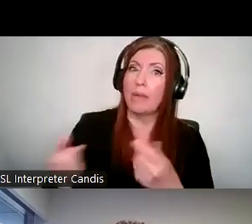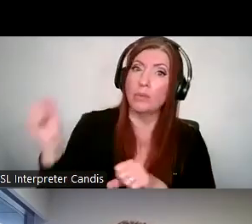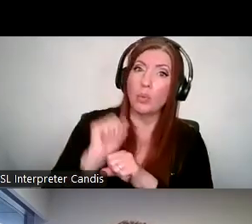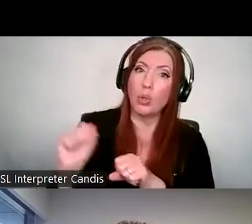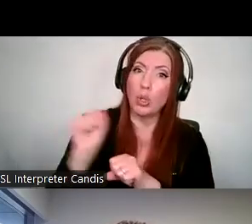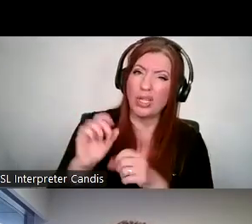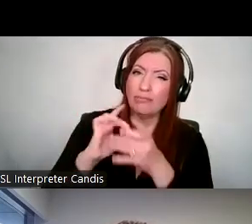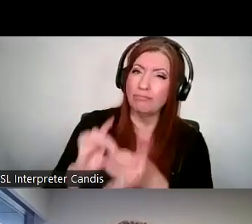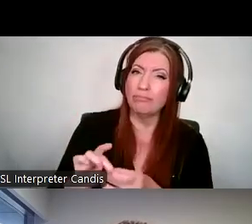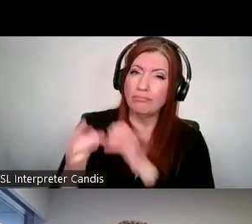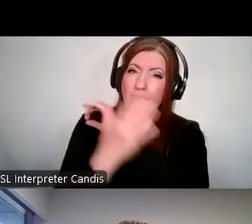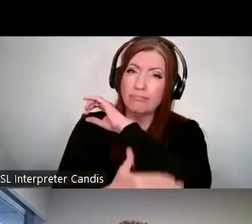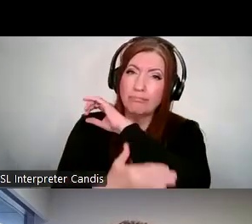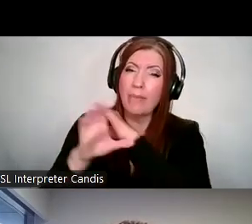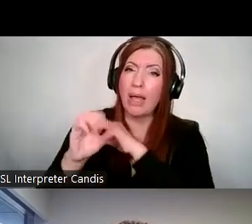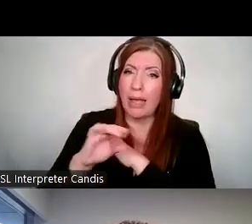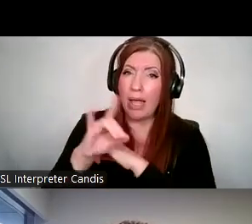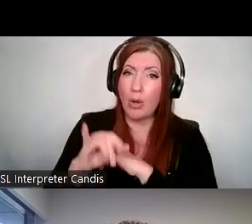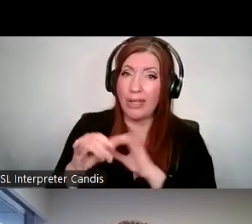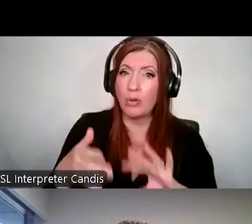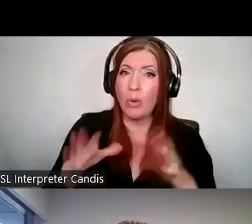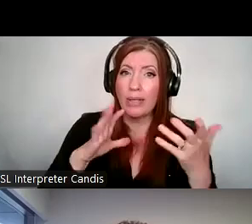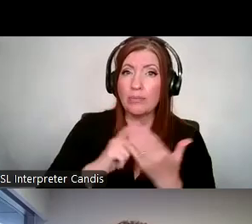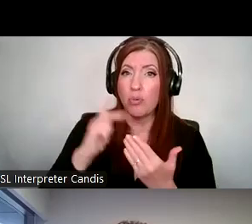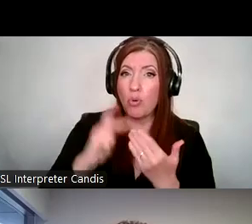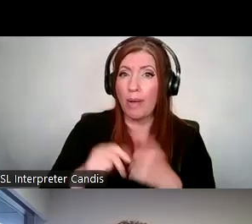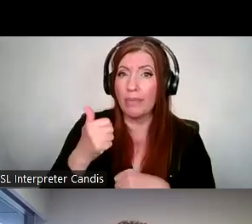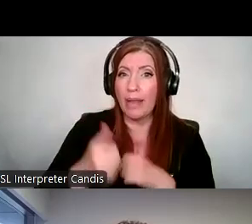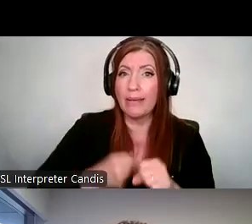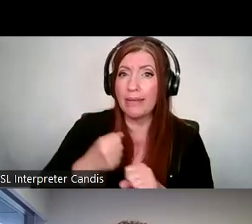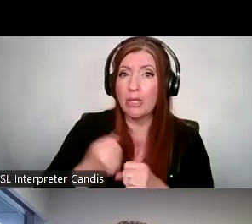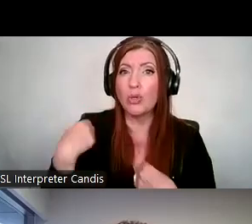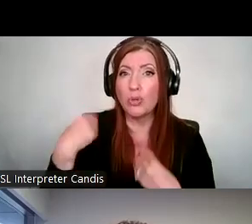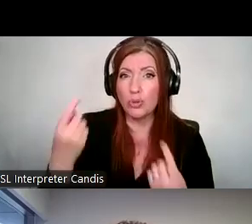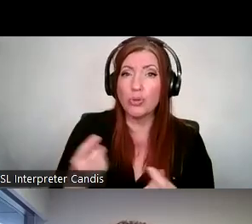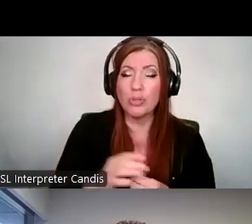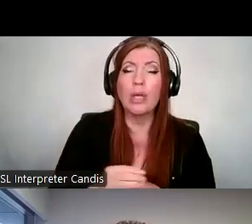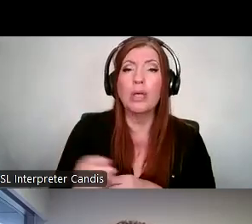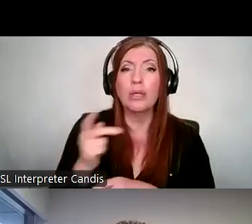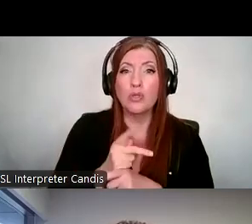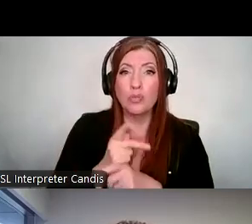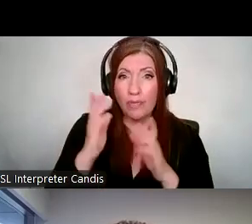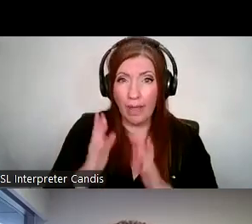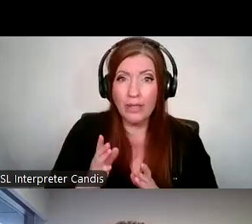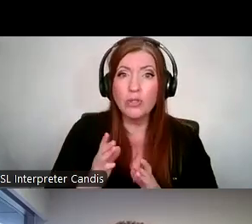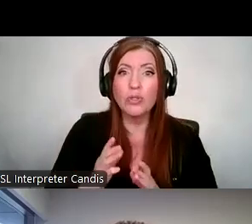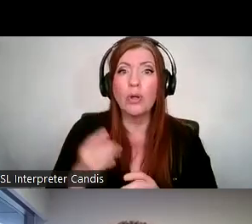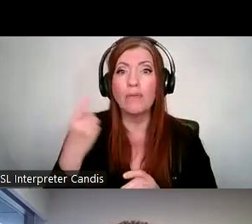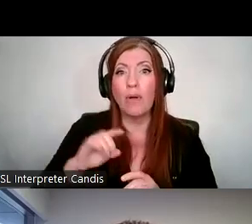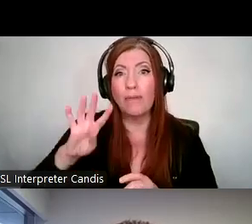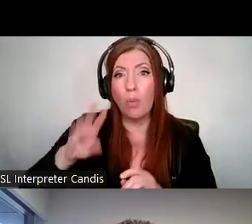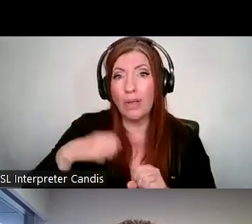and specifically with the crisis program for about 10 years, and the supervisors for about 4